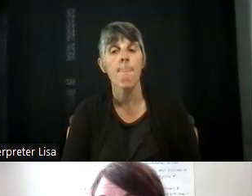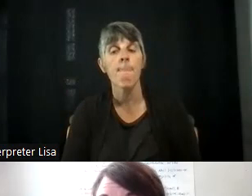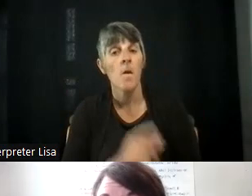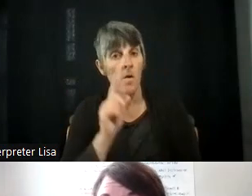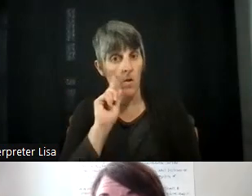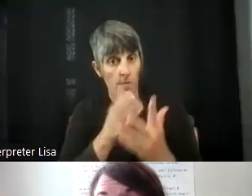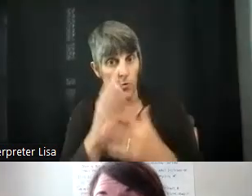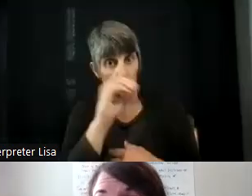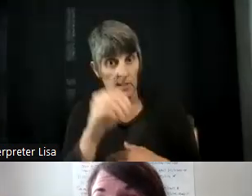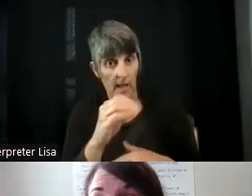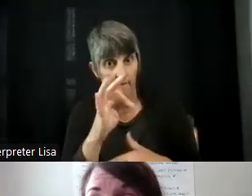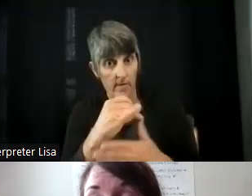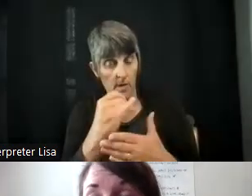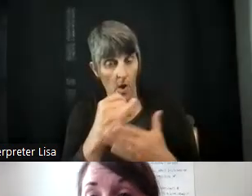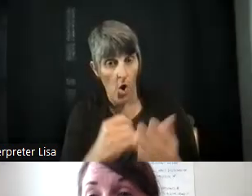Through Percent for the Arts?